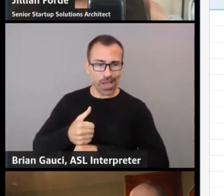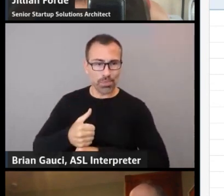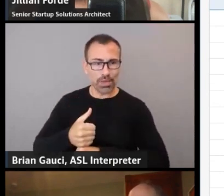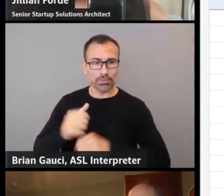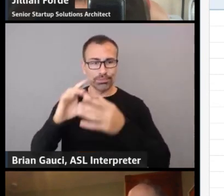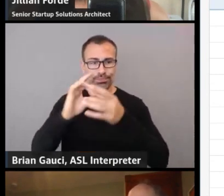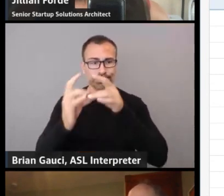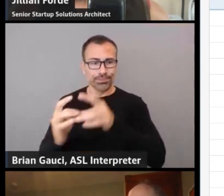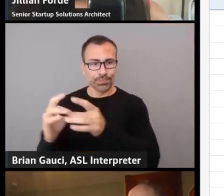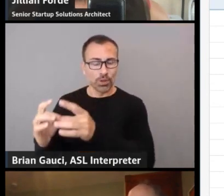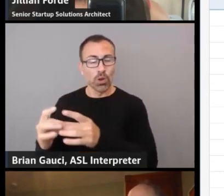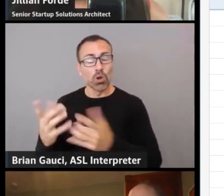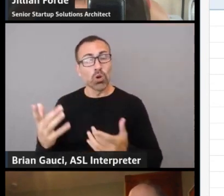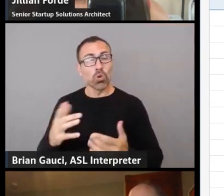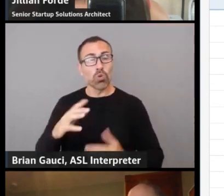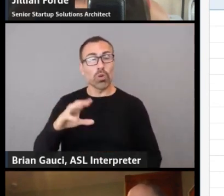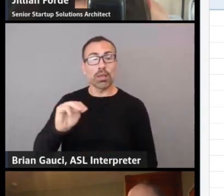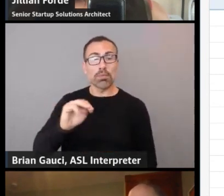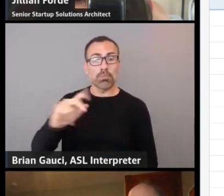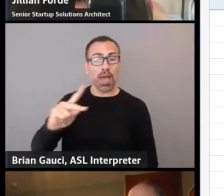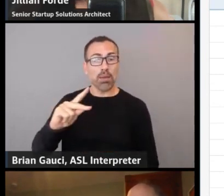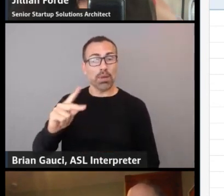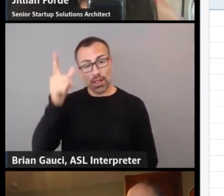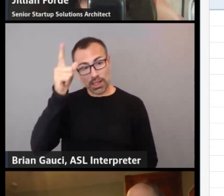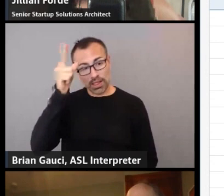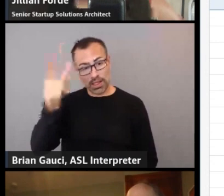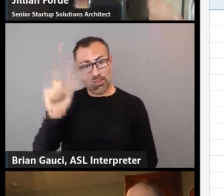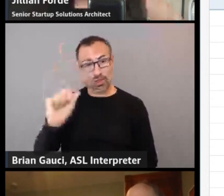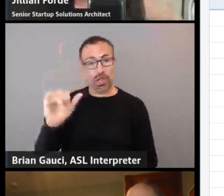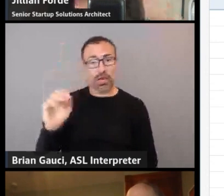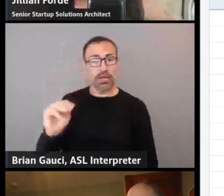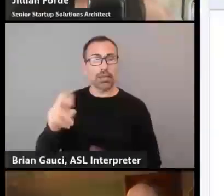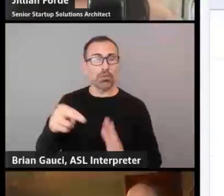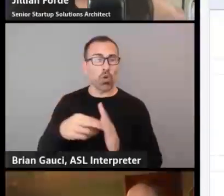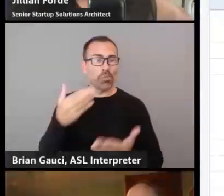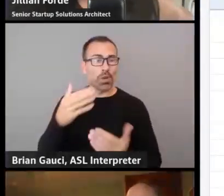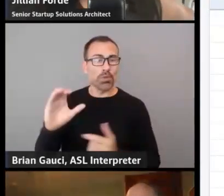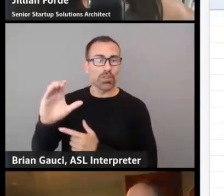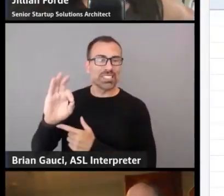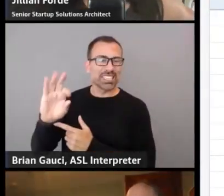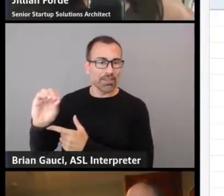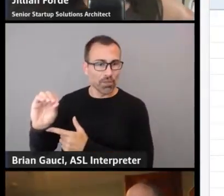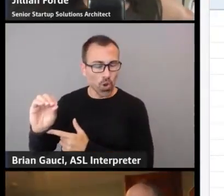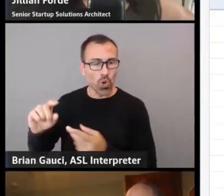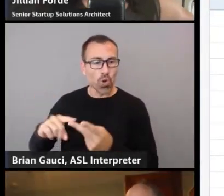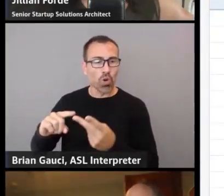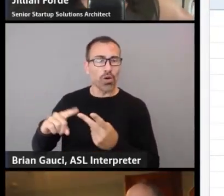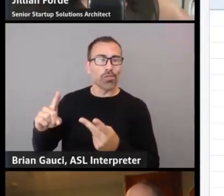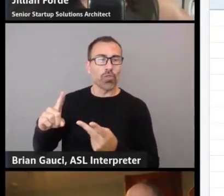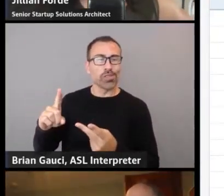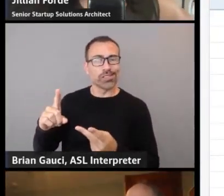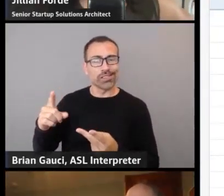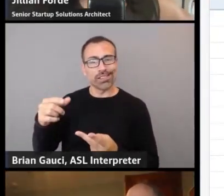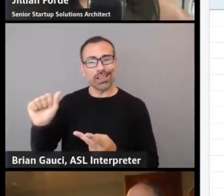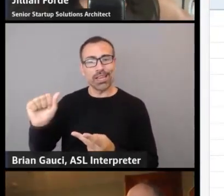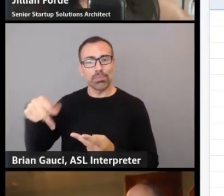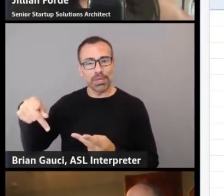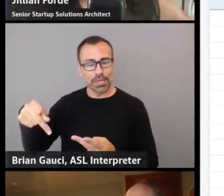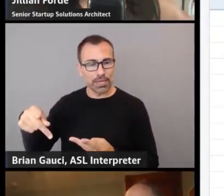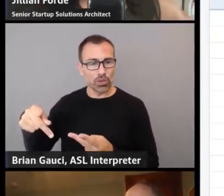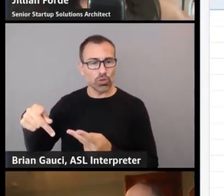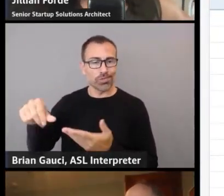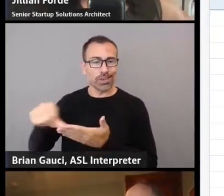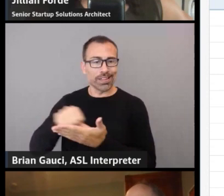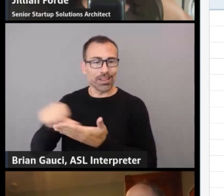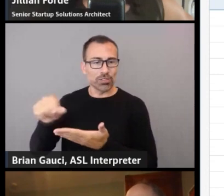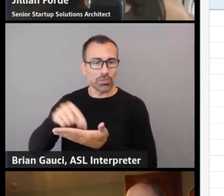logical IAM role. Let's say the role for CFO or for accounts payable or maybe an auditor, and map it